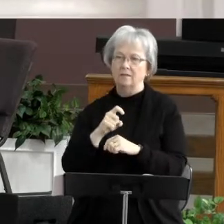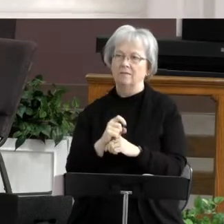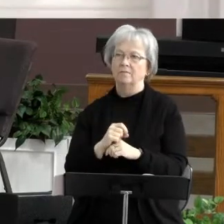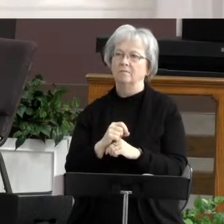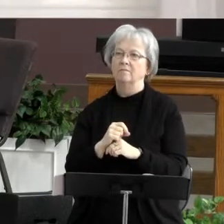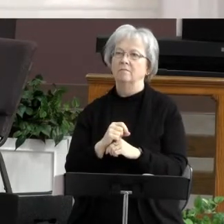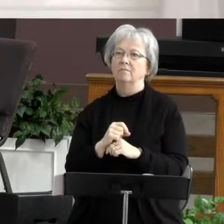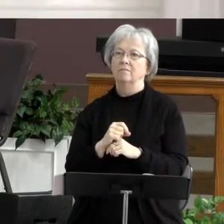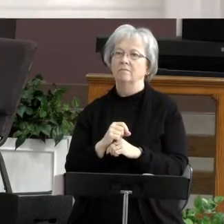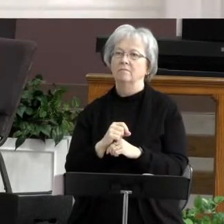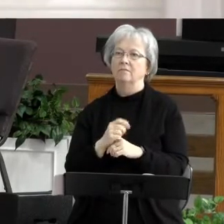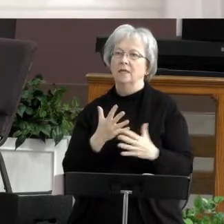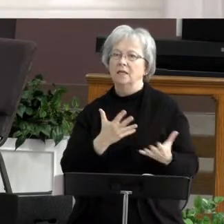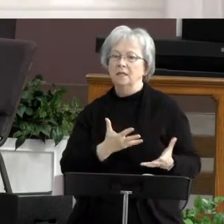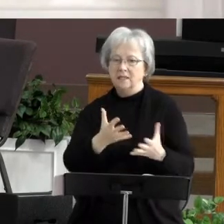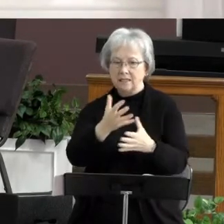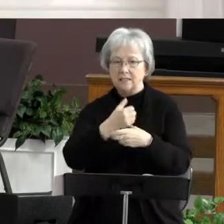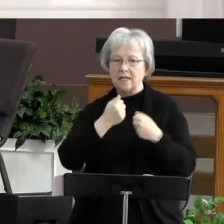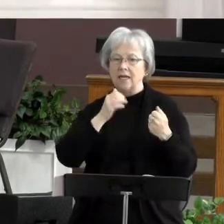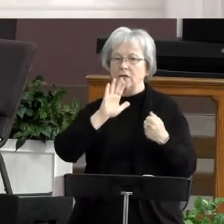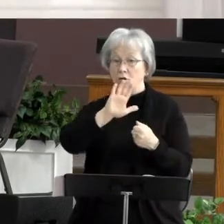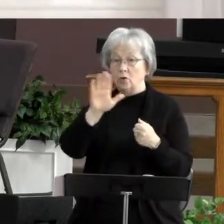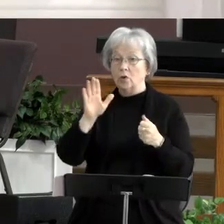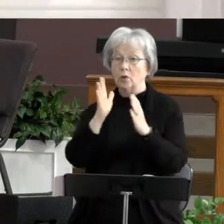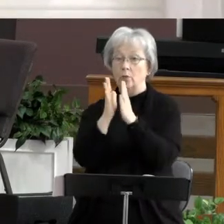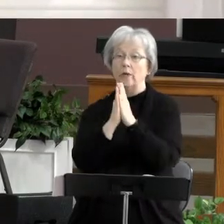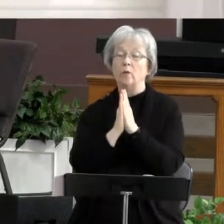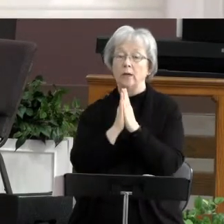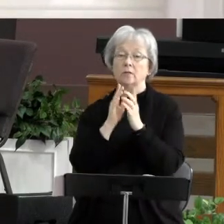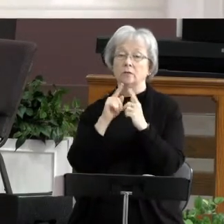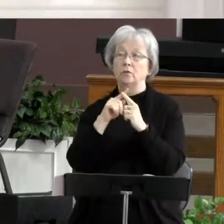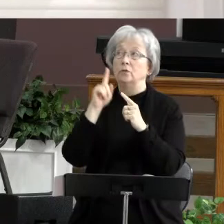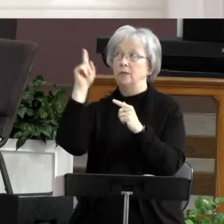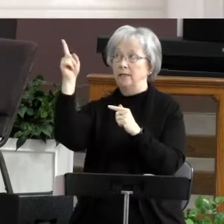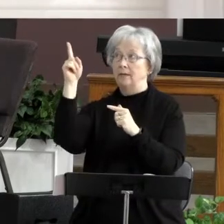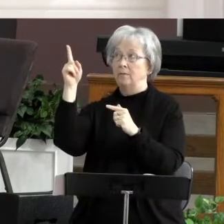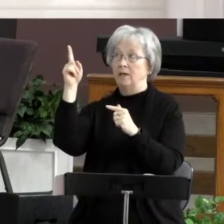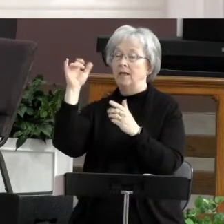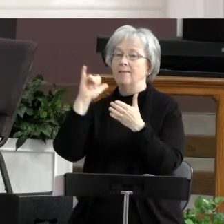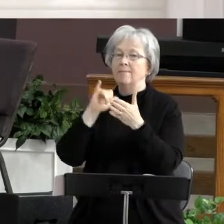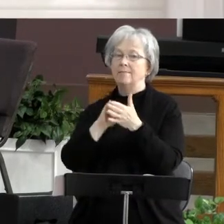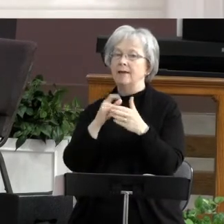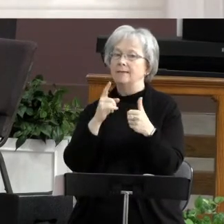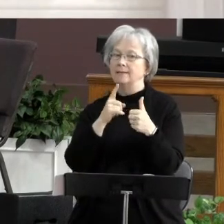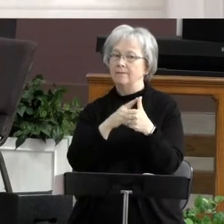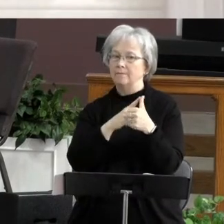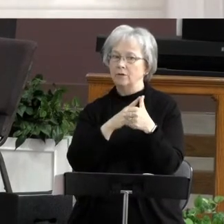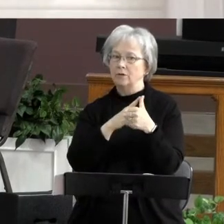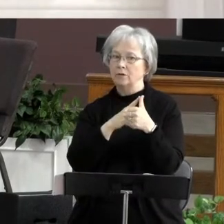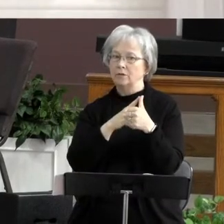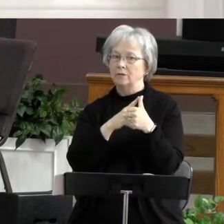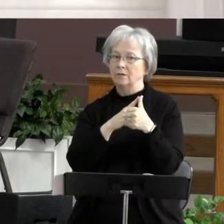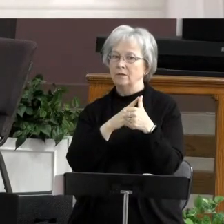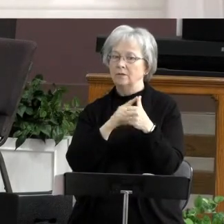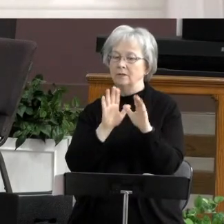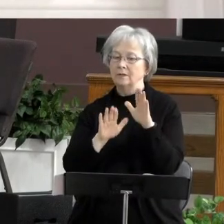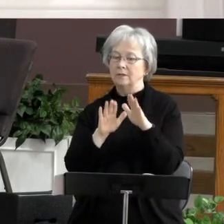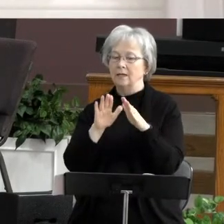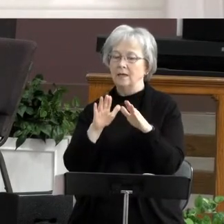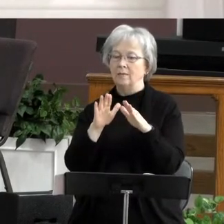Take your requests to him. That's the first step in rejecting anxiety.